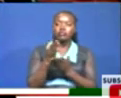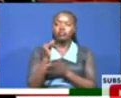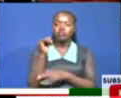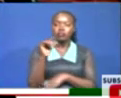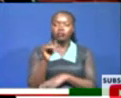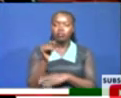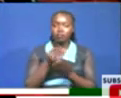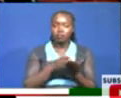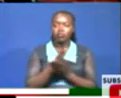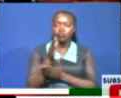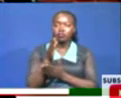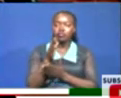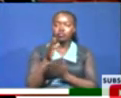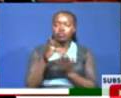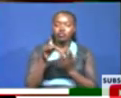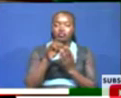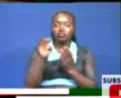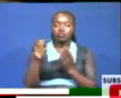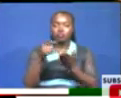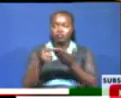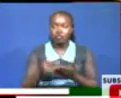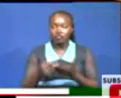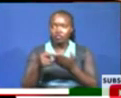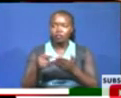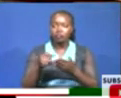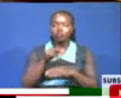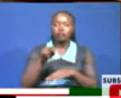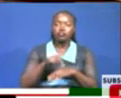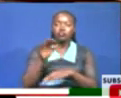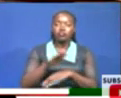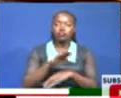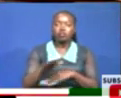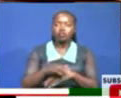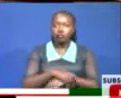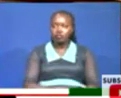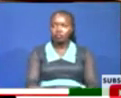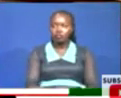of Police nominee is set to be discussed in the National Assembly. Kamchemenza for Prime Edition.